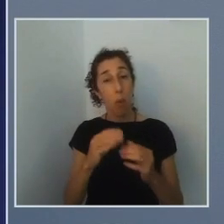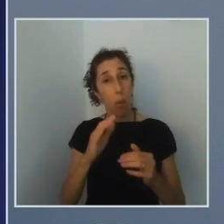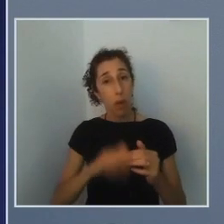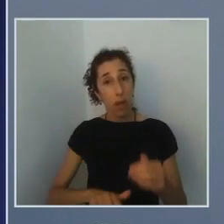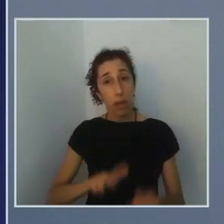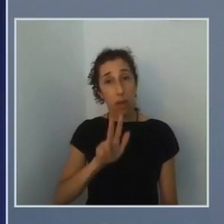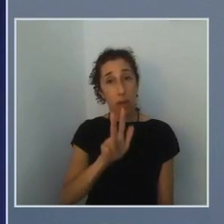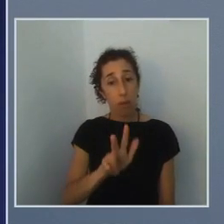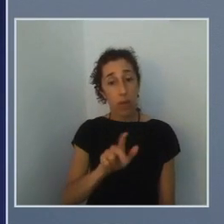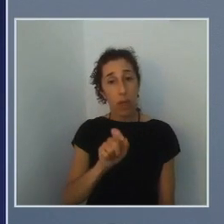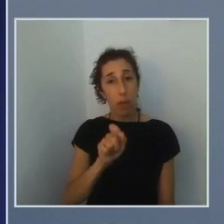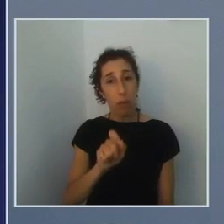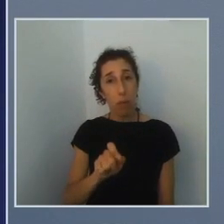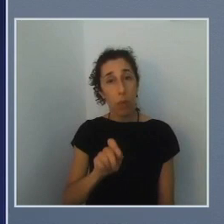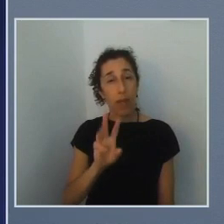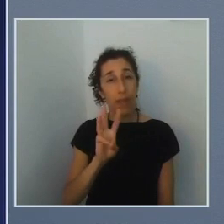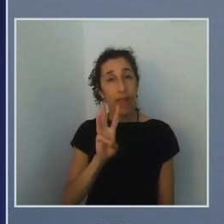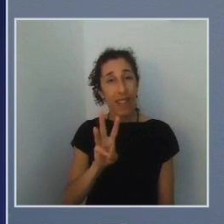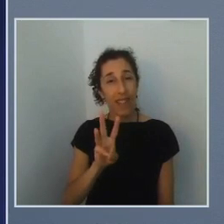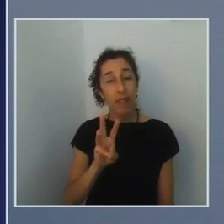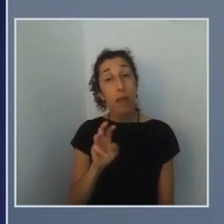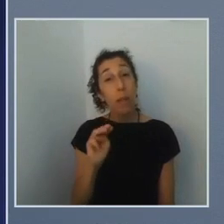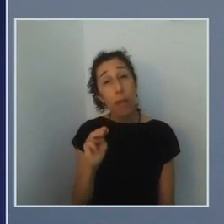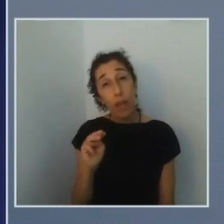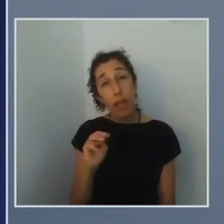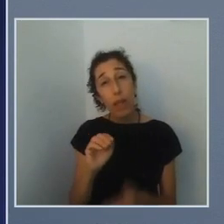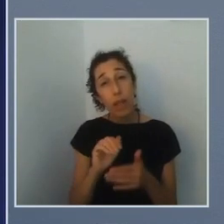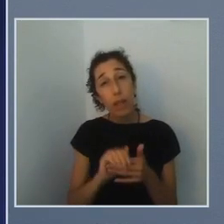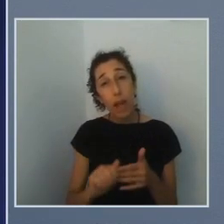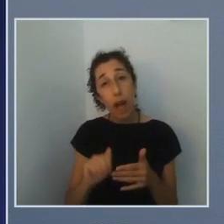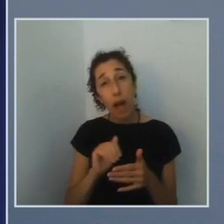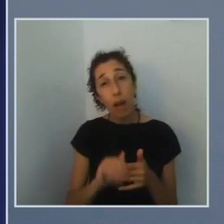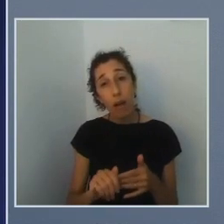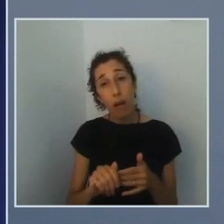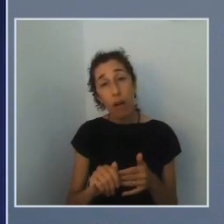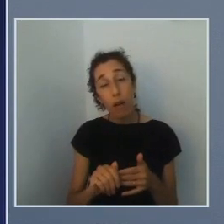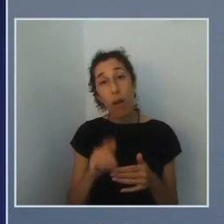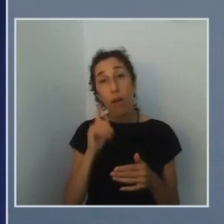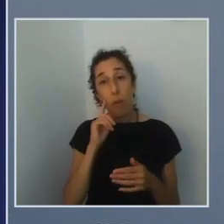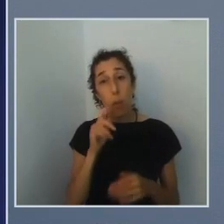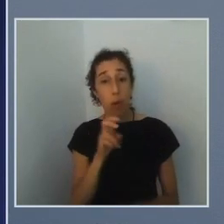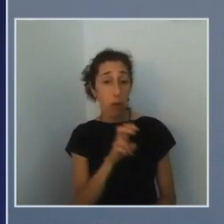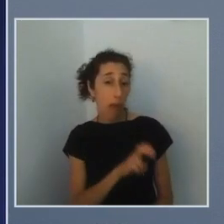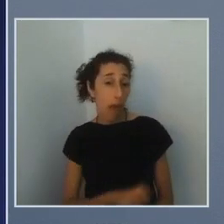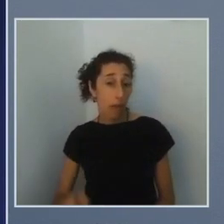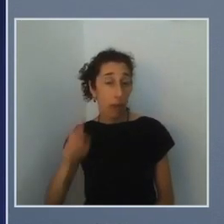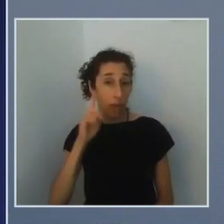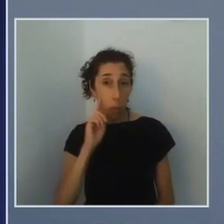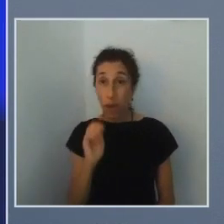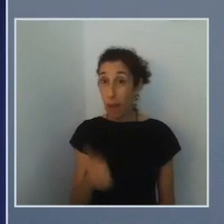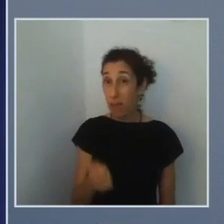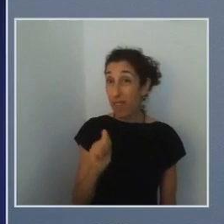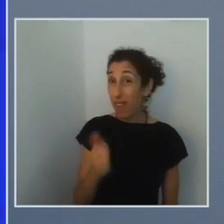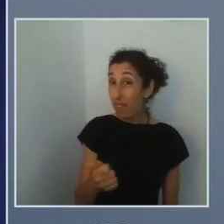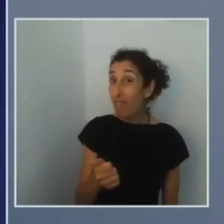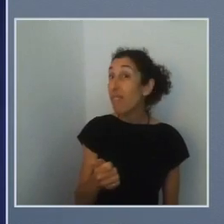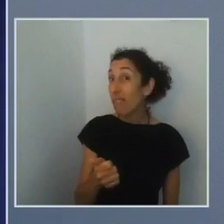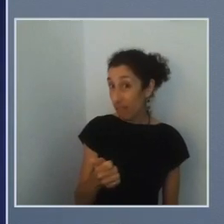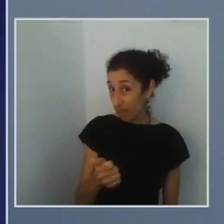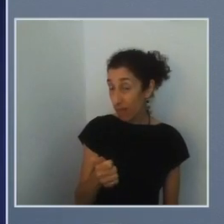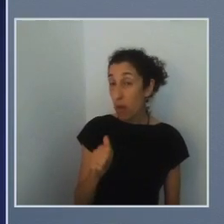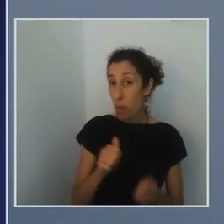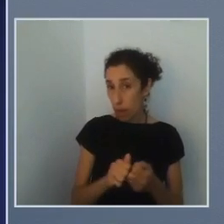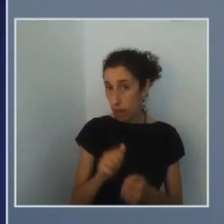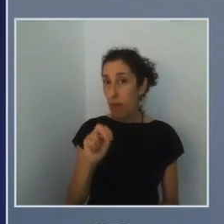$3.6 million on these travel agent services. He secured a